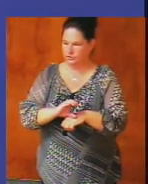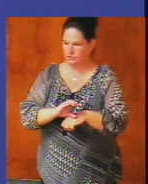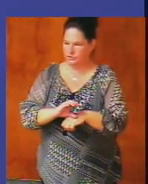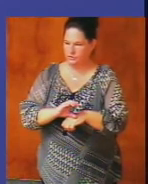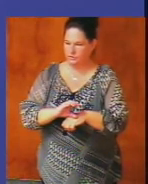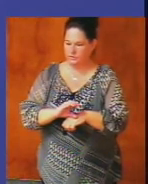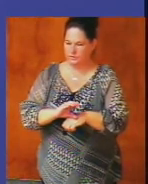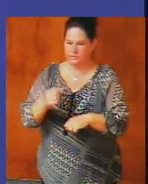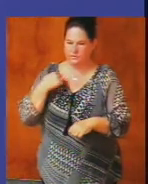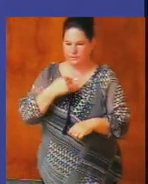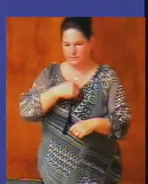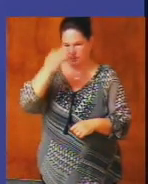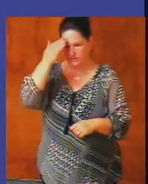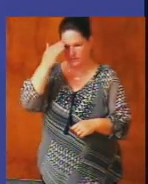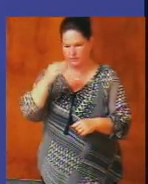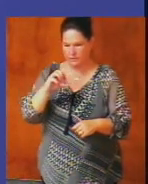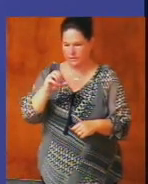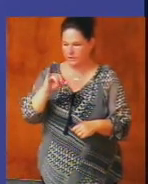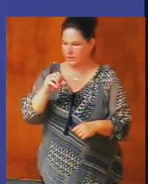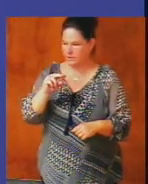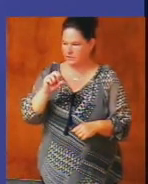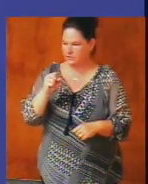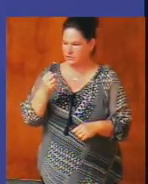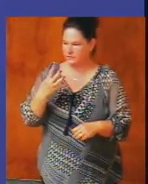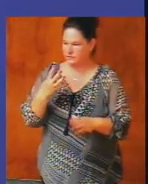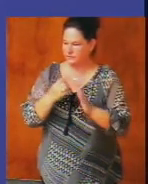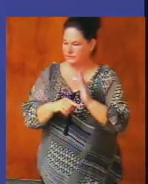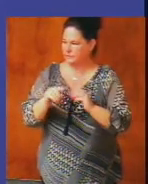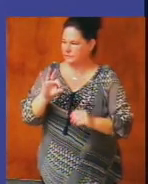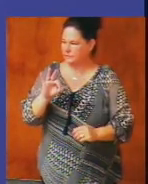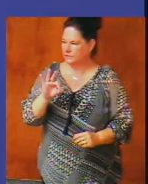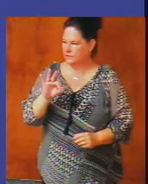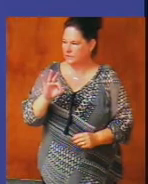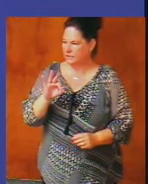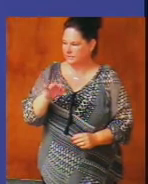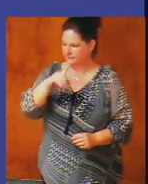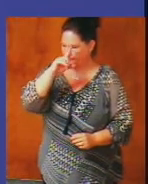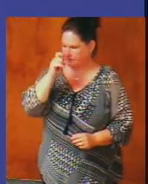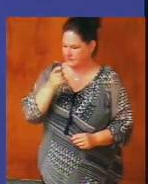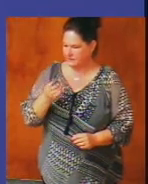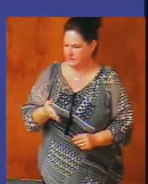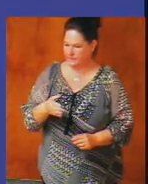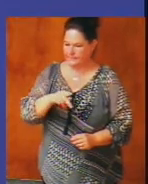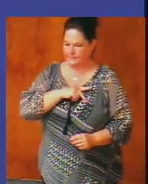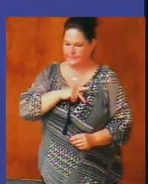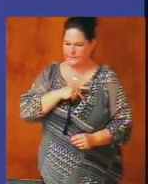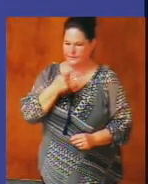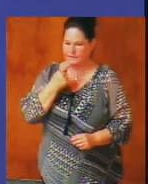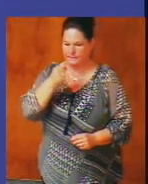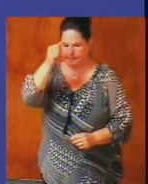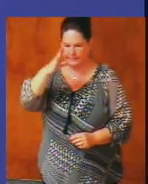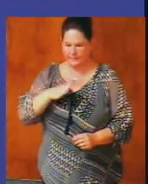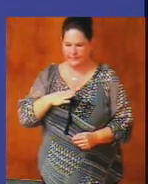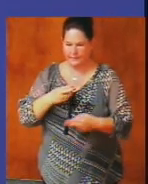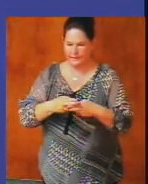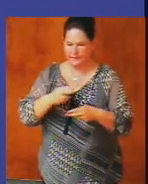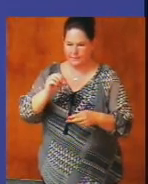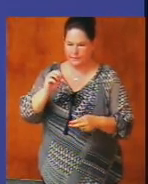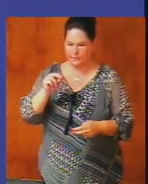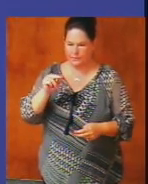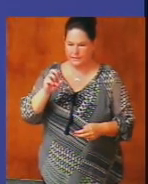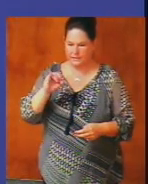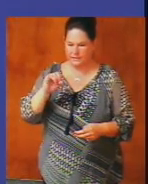And we know from Colossians 4 and verse 9, because there Paul mentions a fellow named